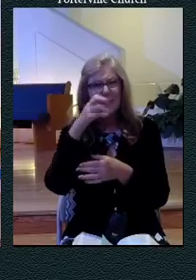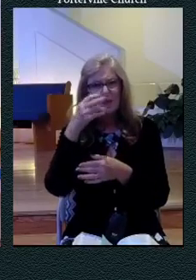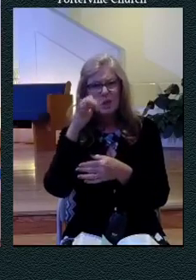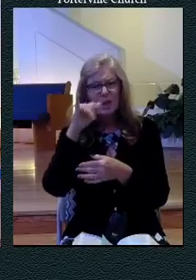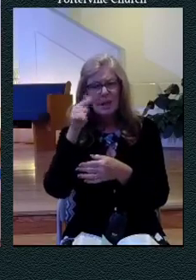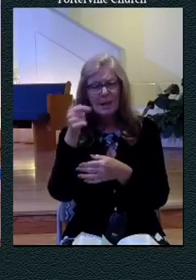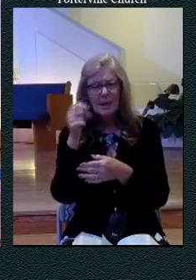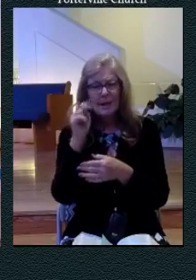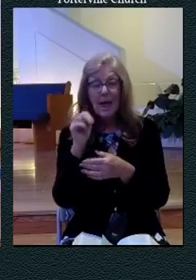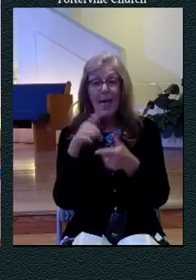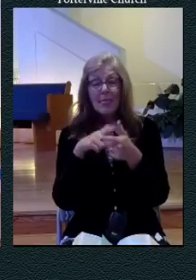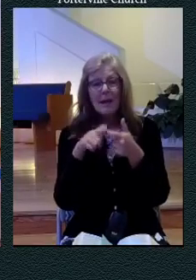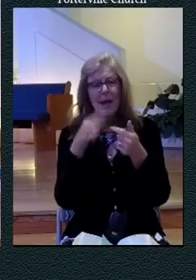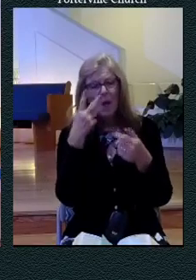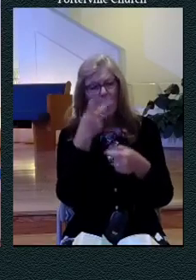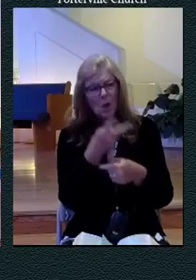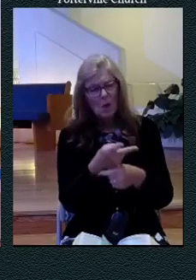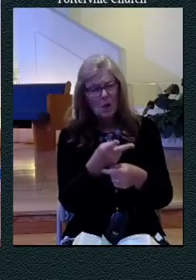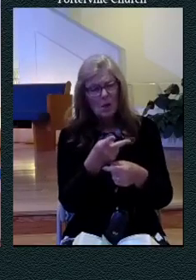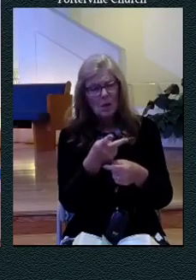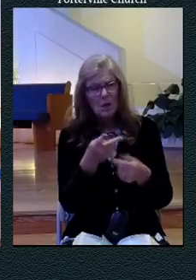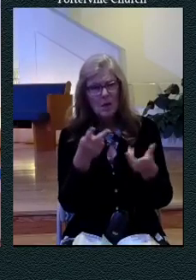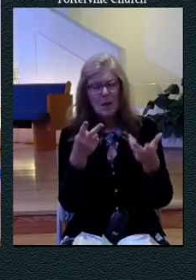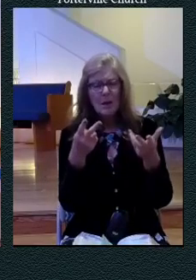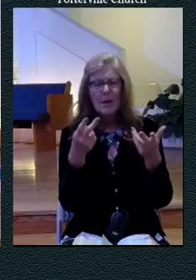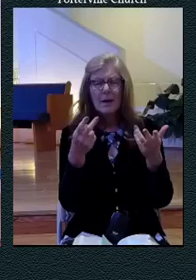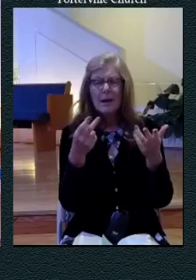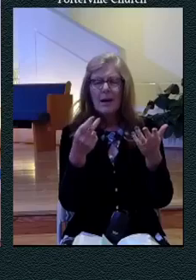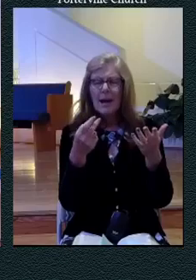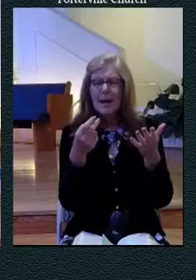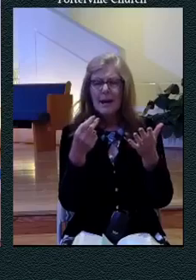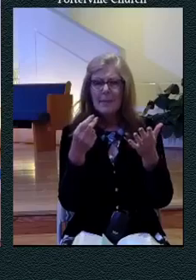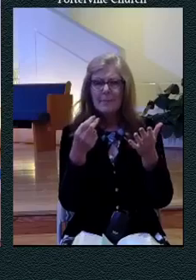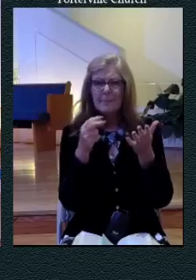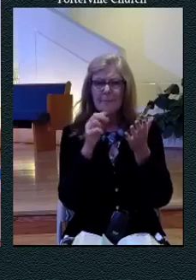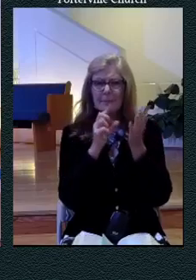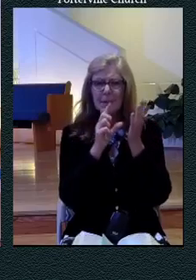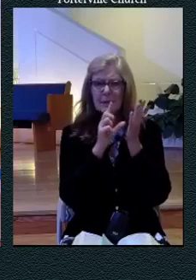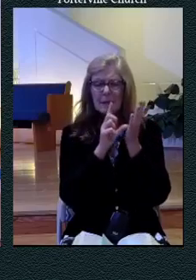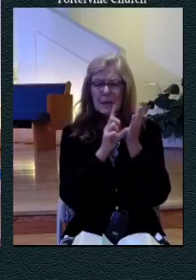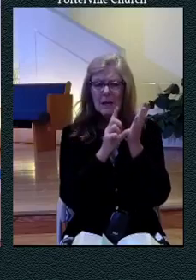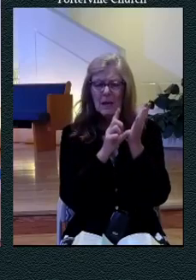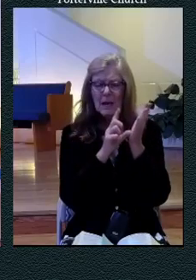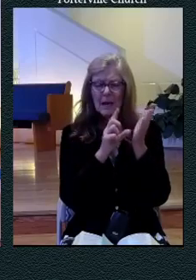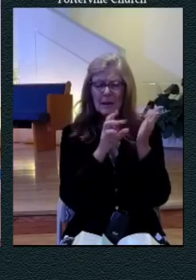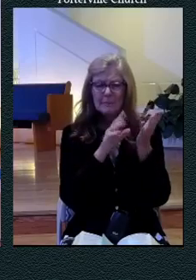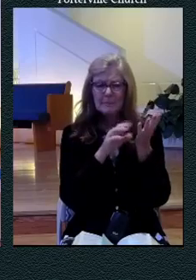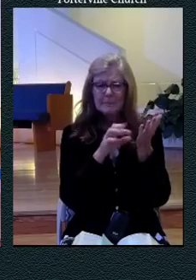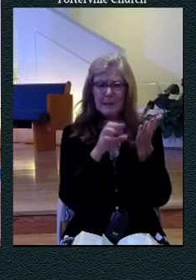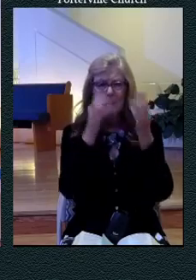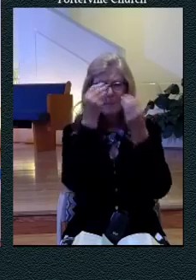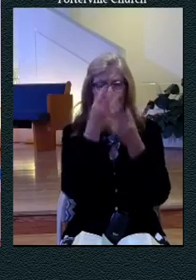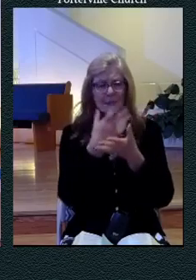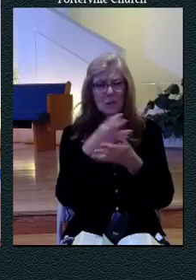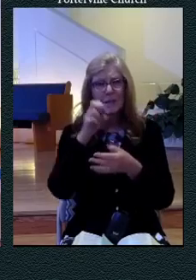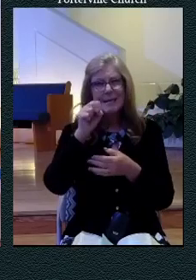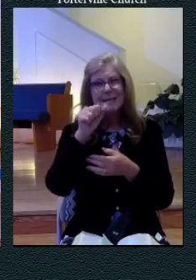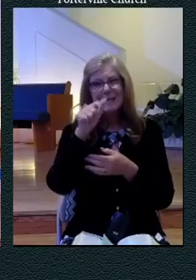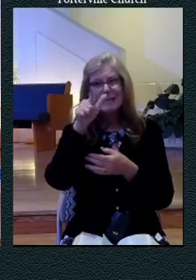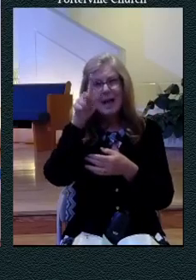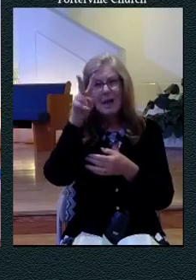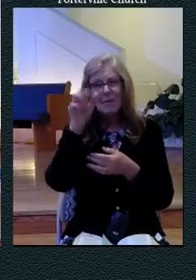and I receive a magazine called Salvo. And Salvo is a magazine done by Christians,